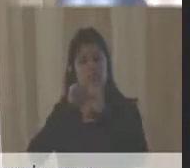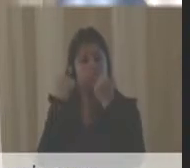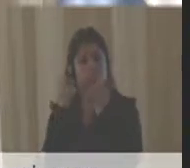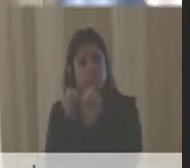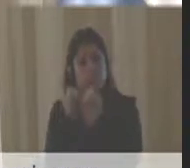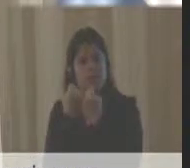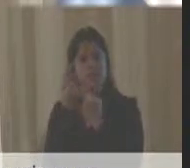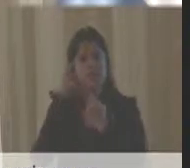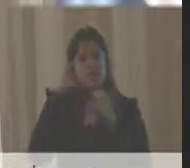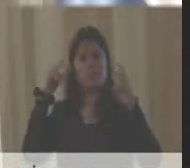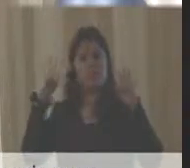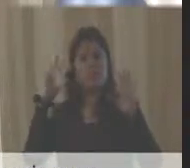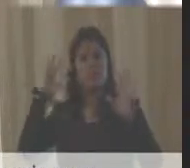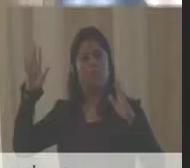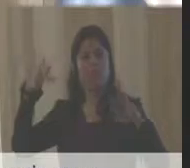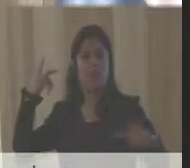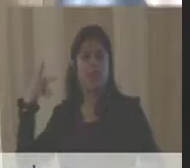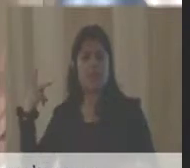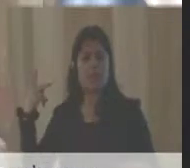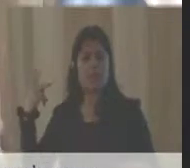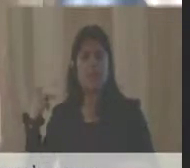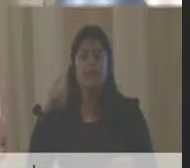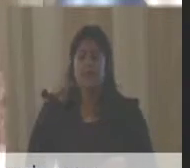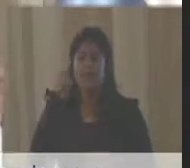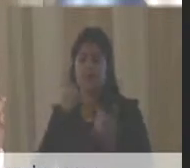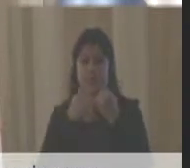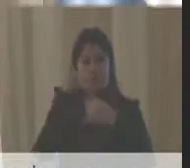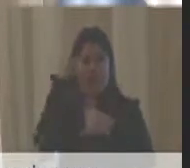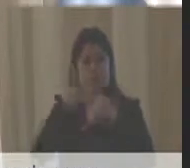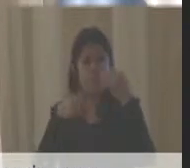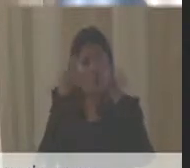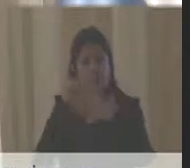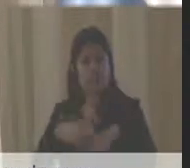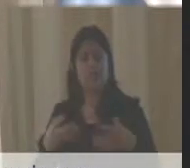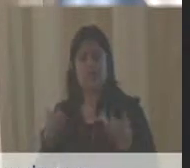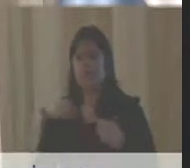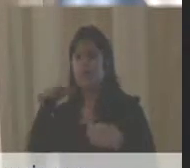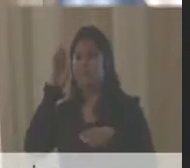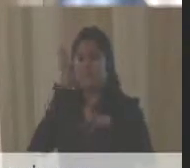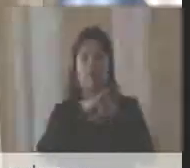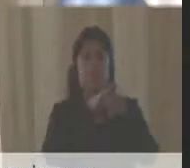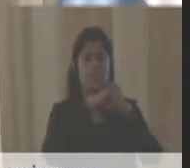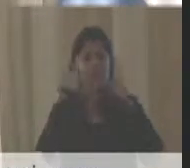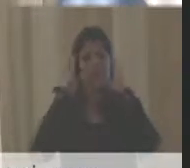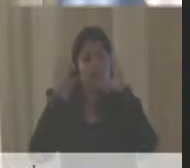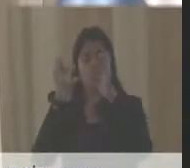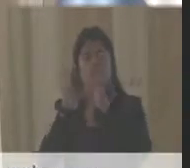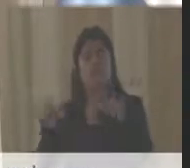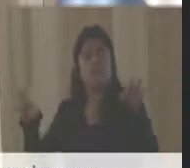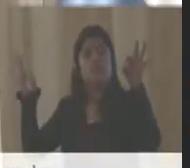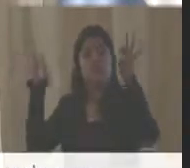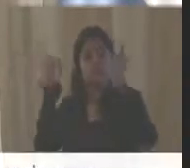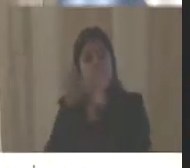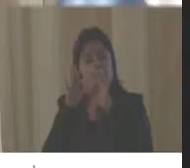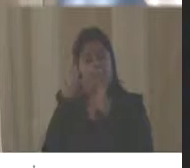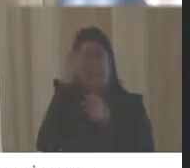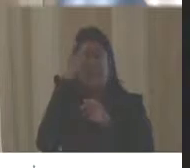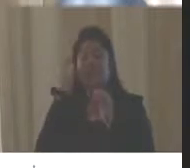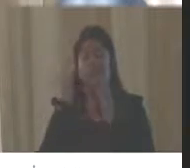social relations, this is a matter of politics. And finally,